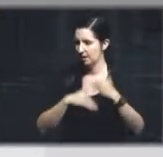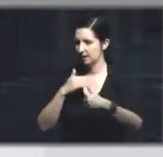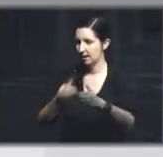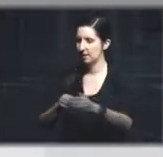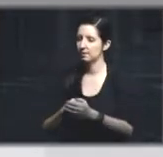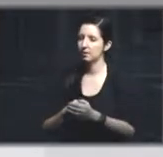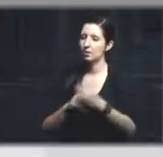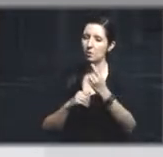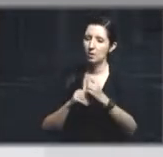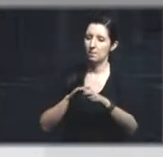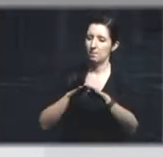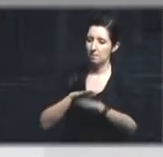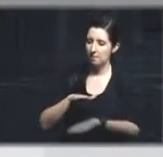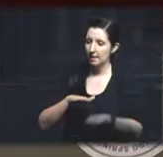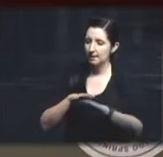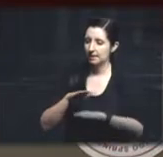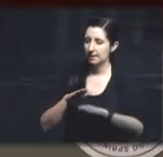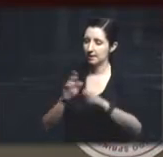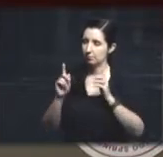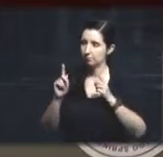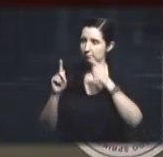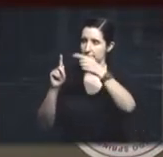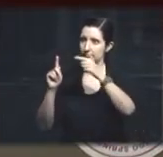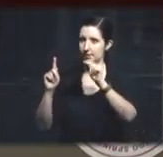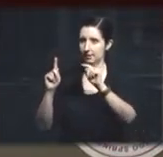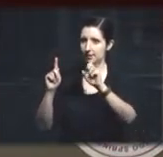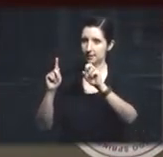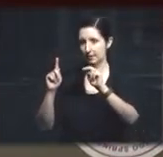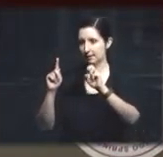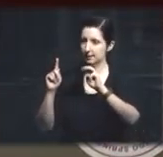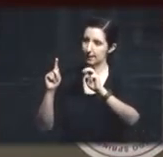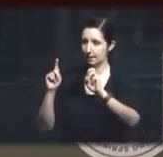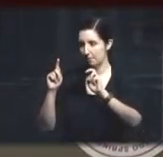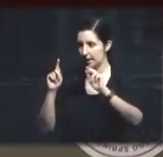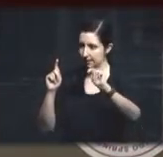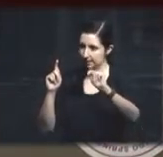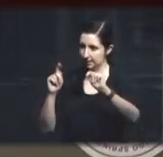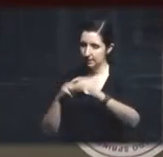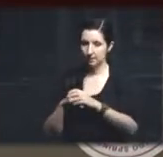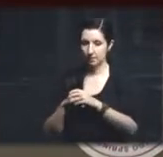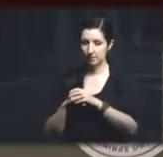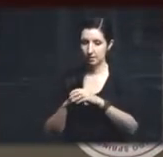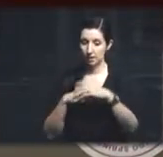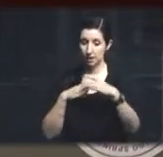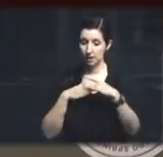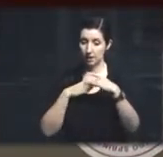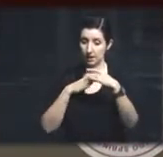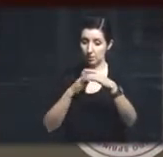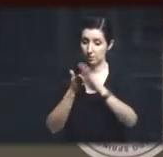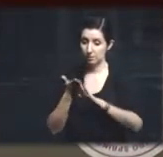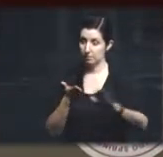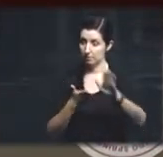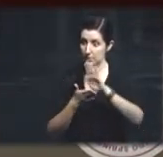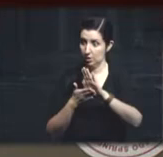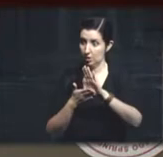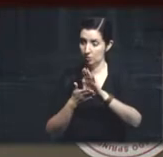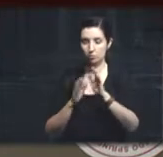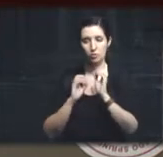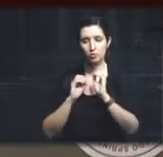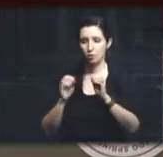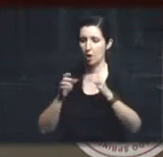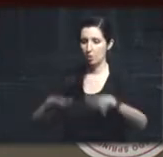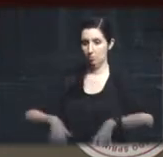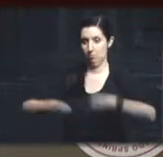underlies the pilot program process is that certainly leadership at the college by no means has any monopoly on